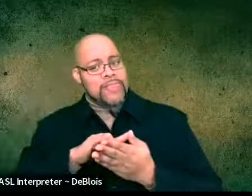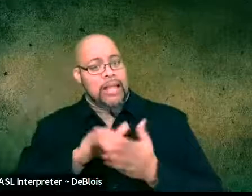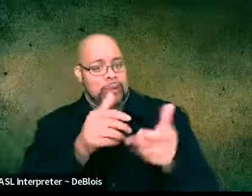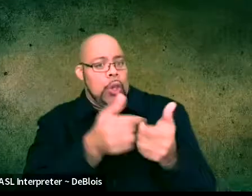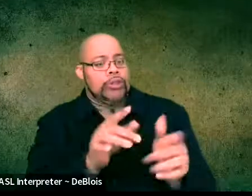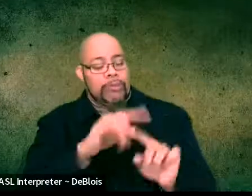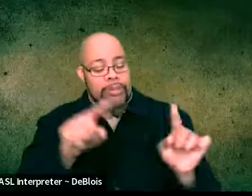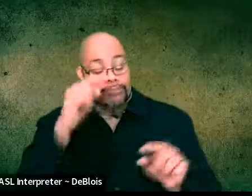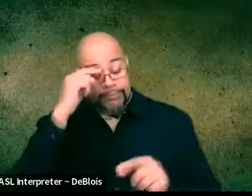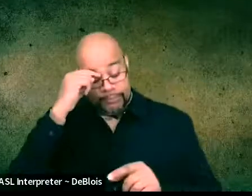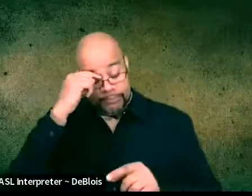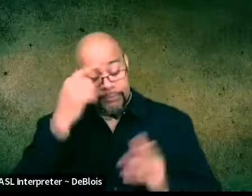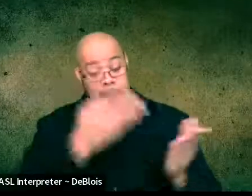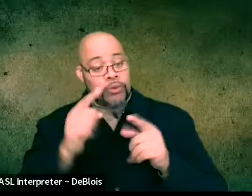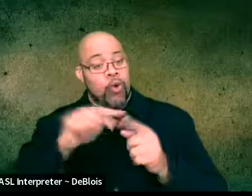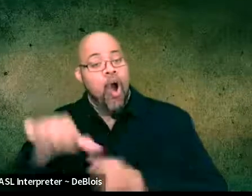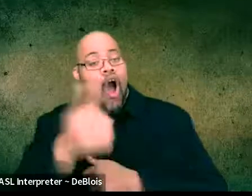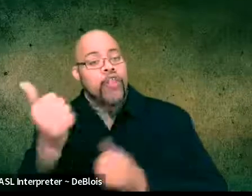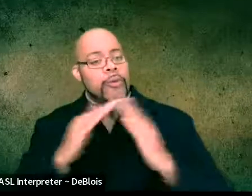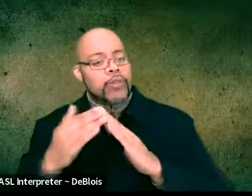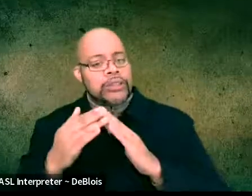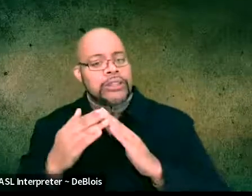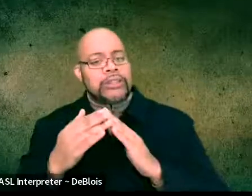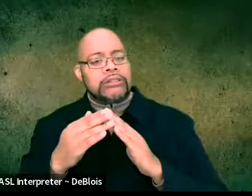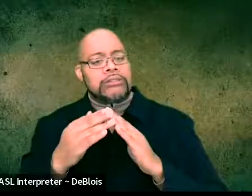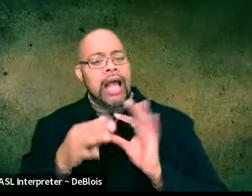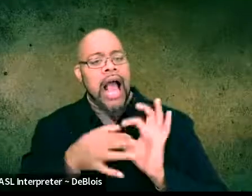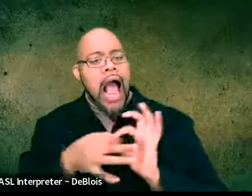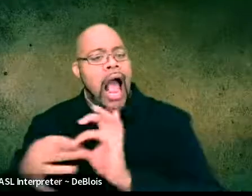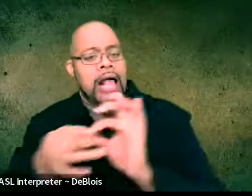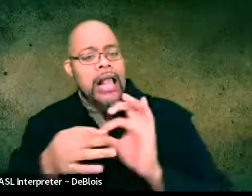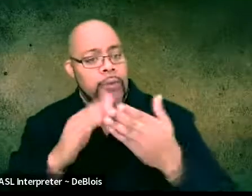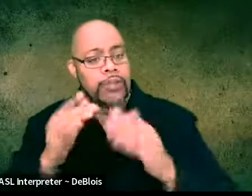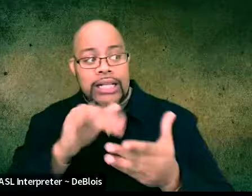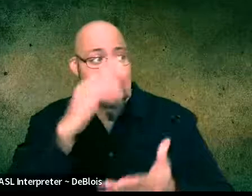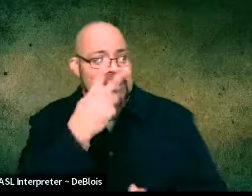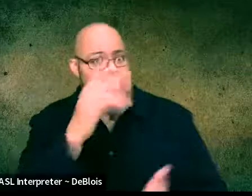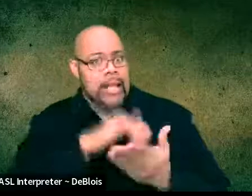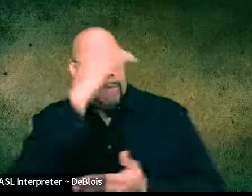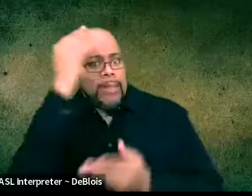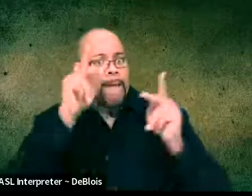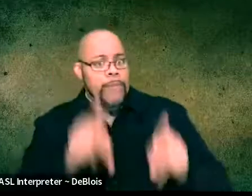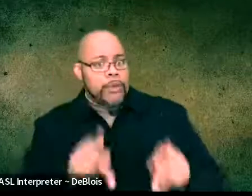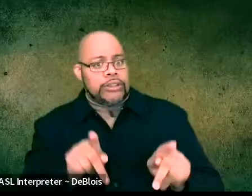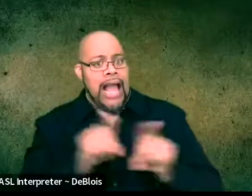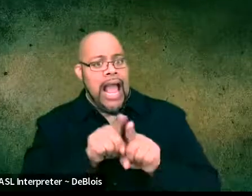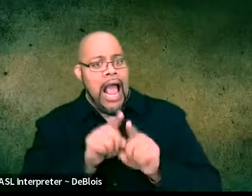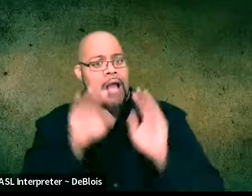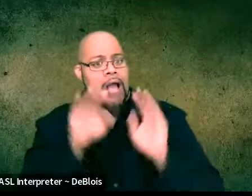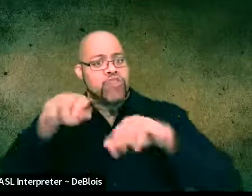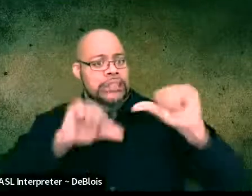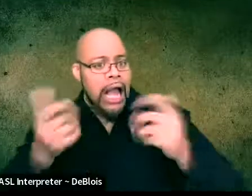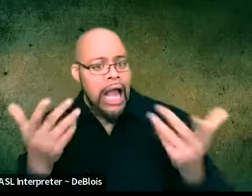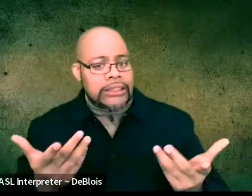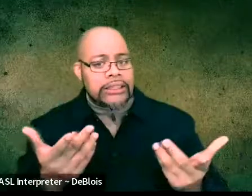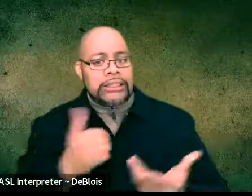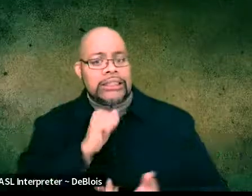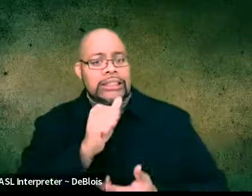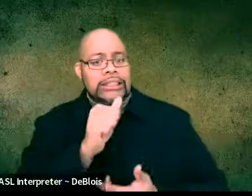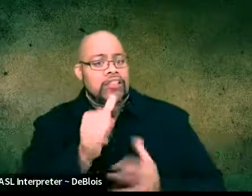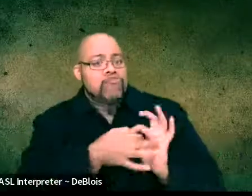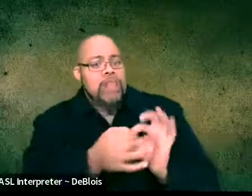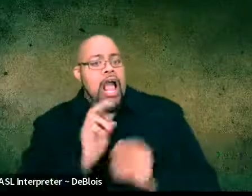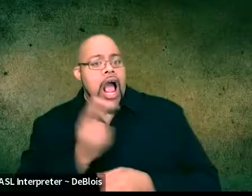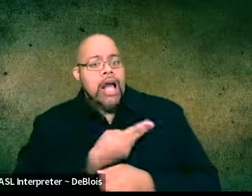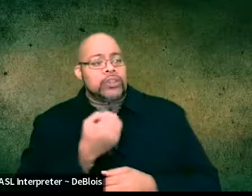lost, but take it to other communities, allied communities who've never seen a Black person as a marine scientist, who doesn't even relate us